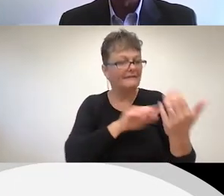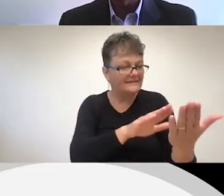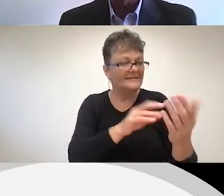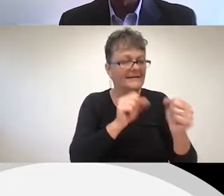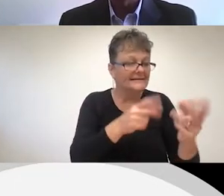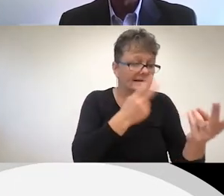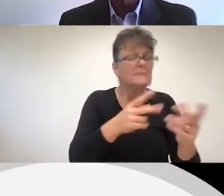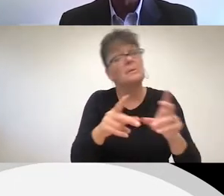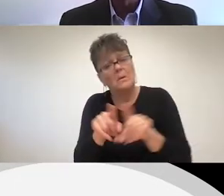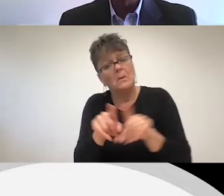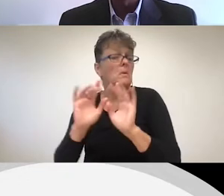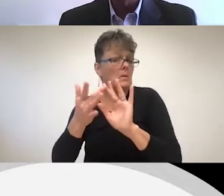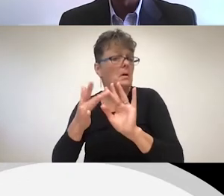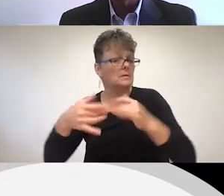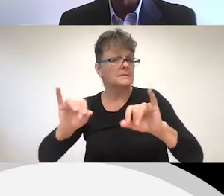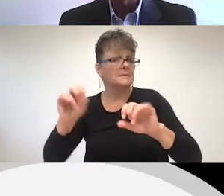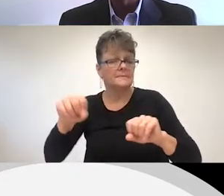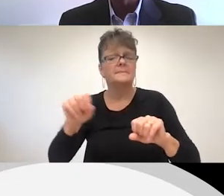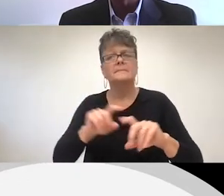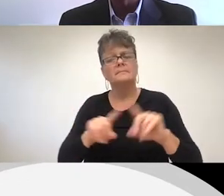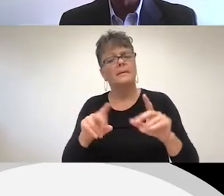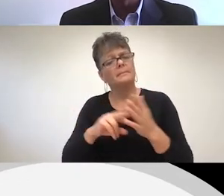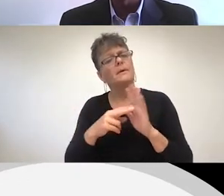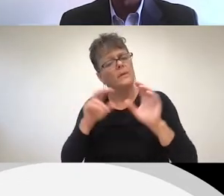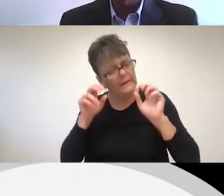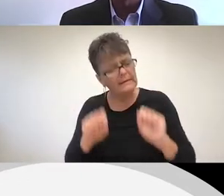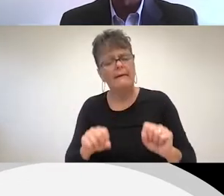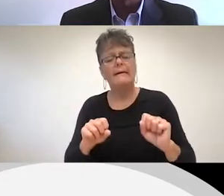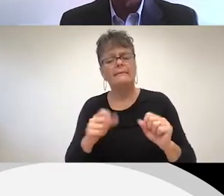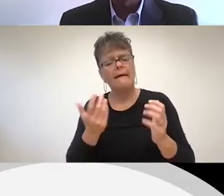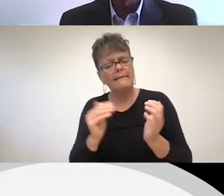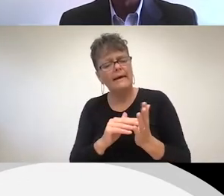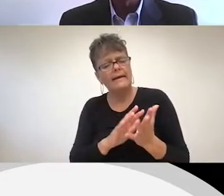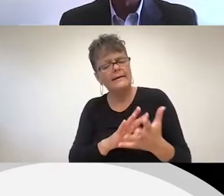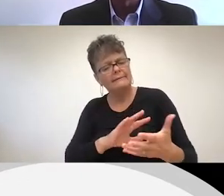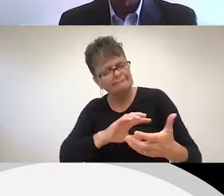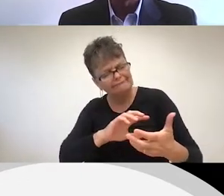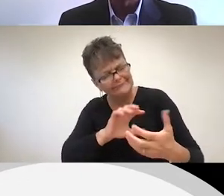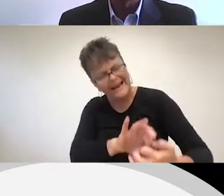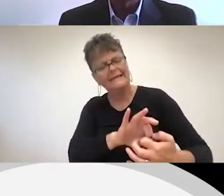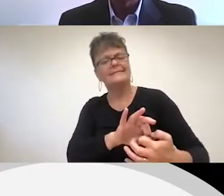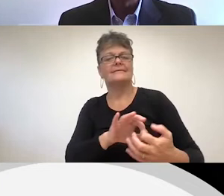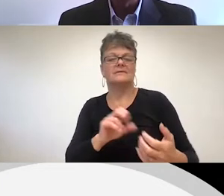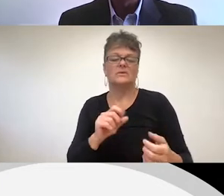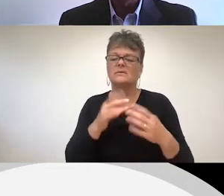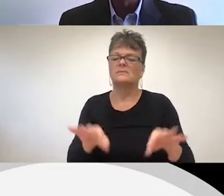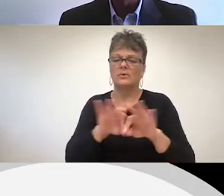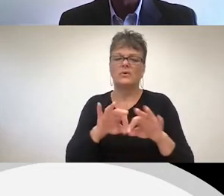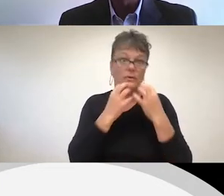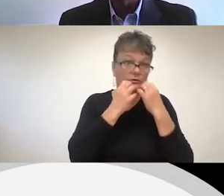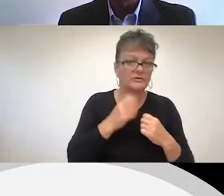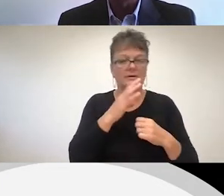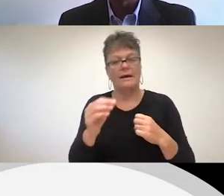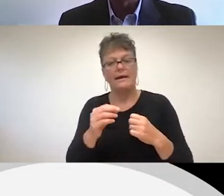this opportunity to have those moments of reconnecting, and I think that we should really treasure them and really nurture them as well. As